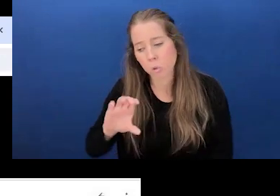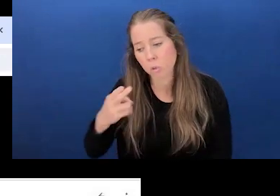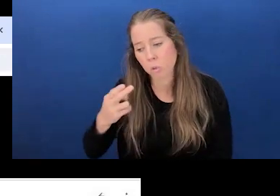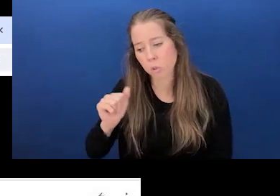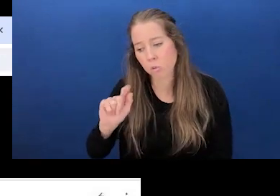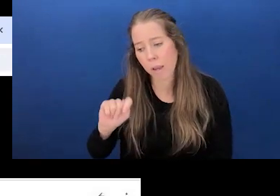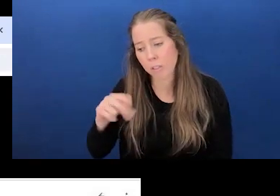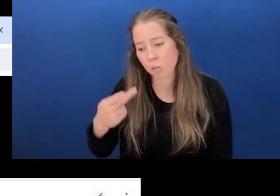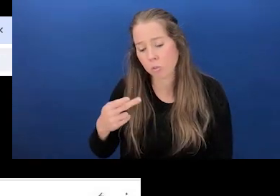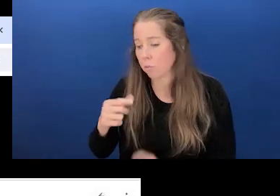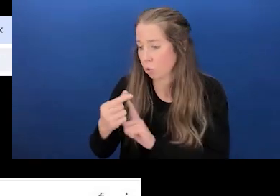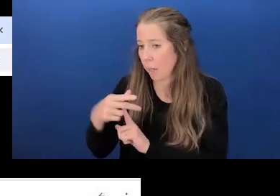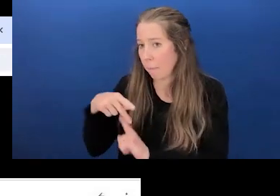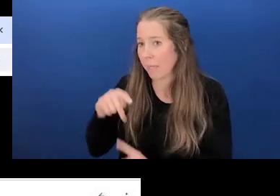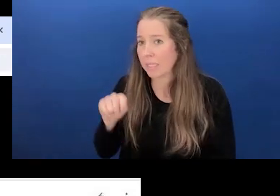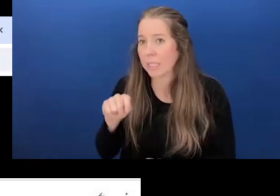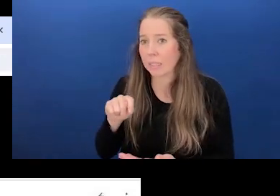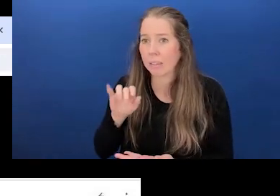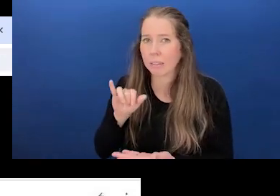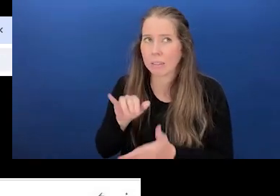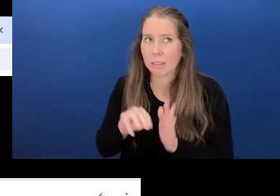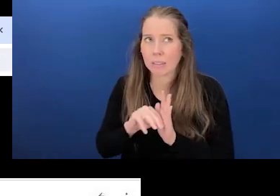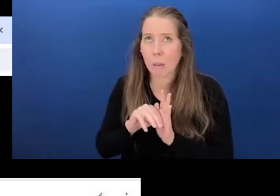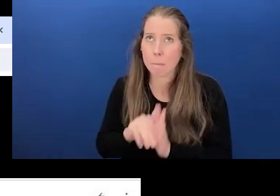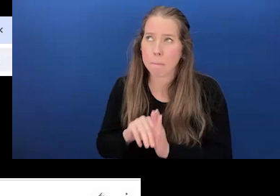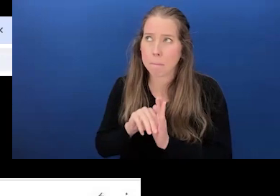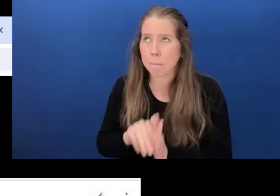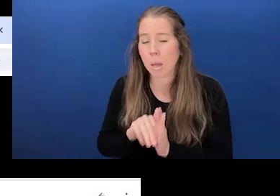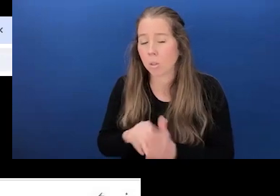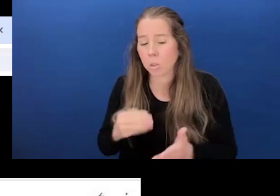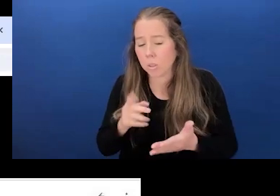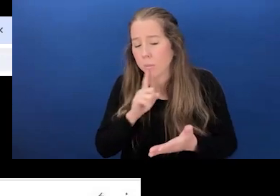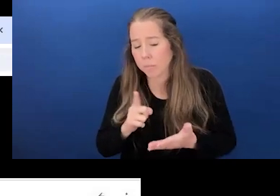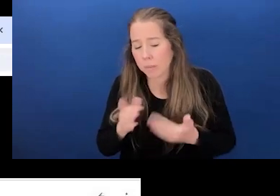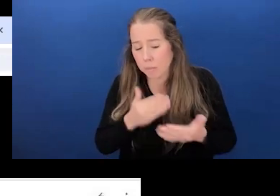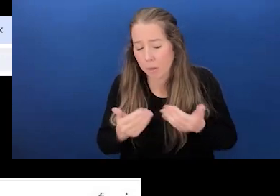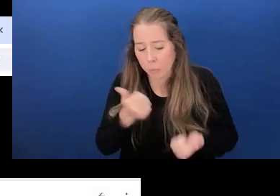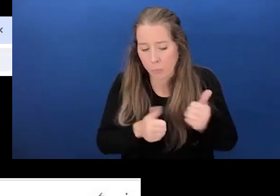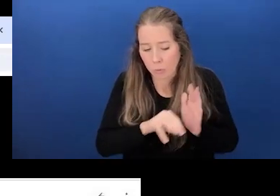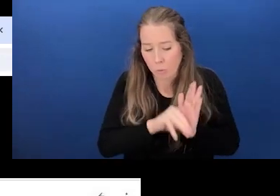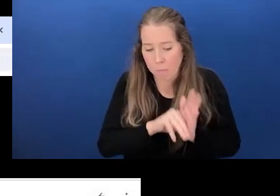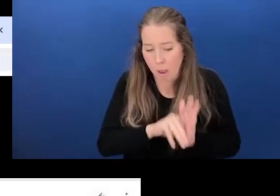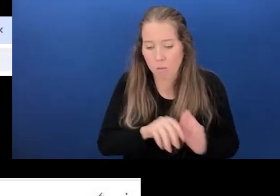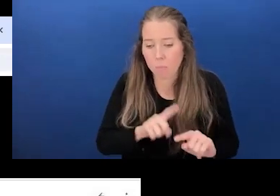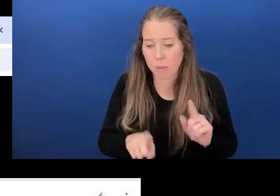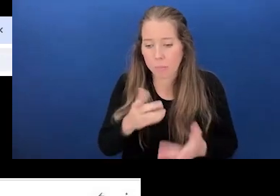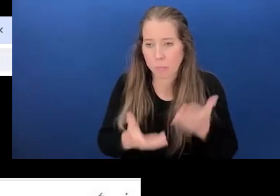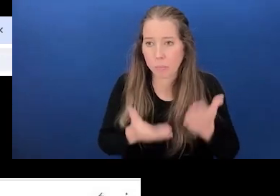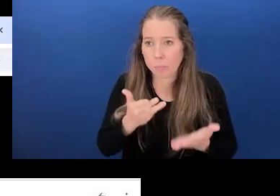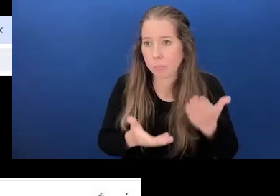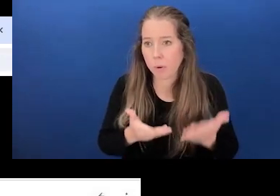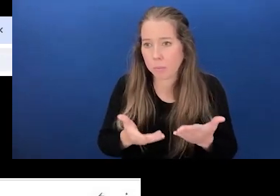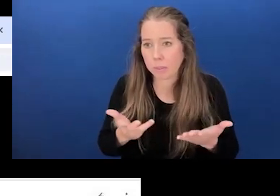ChatGPT, probably the model. It really doesn't matter what the model was. I think it was probably